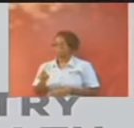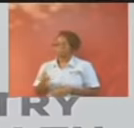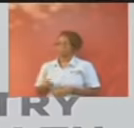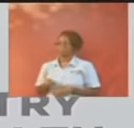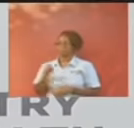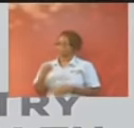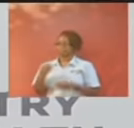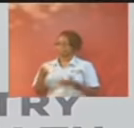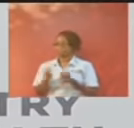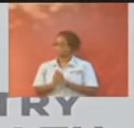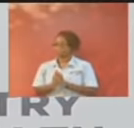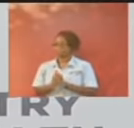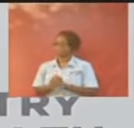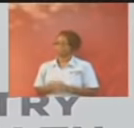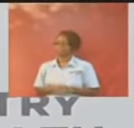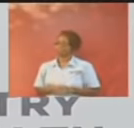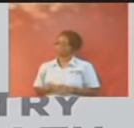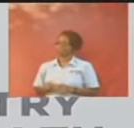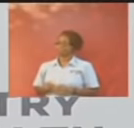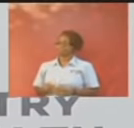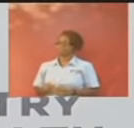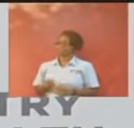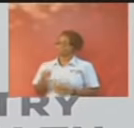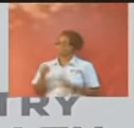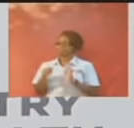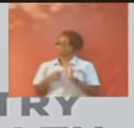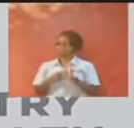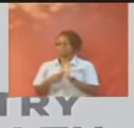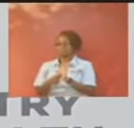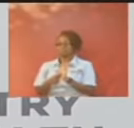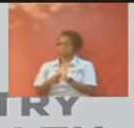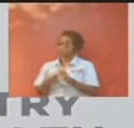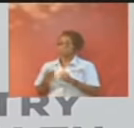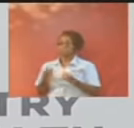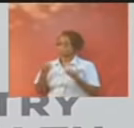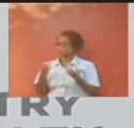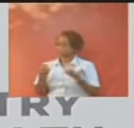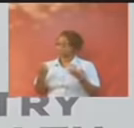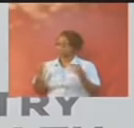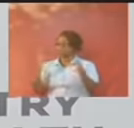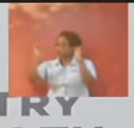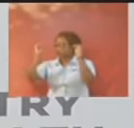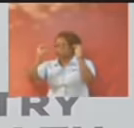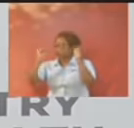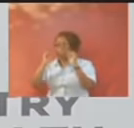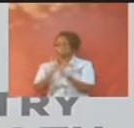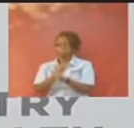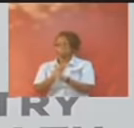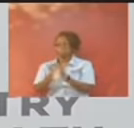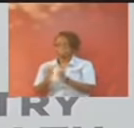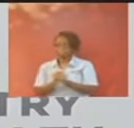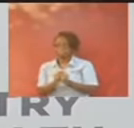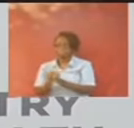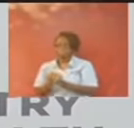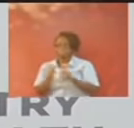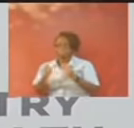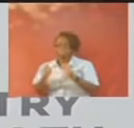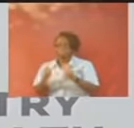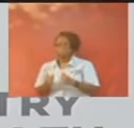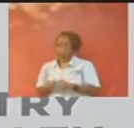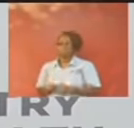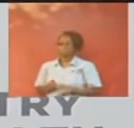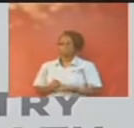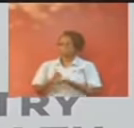really demonstrate the interministerial collaboration in terms of the national response to the COVID-19 pandemic.